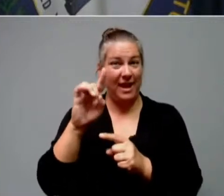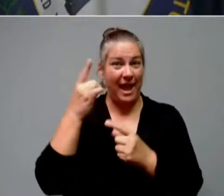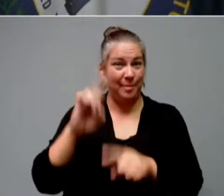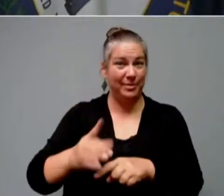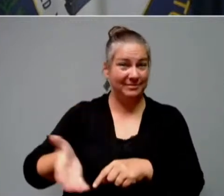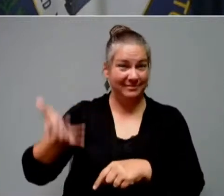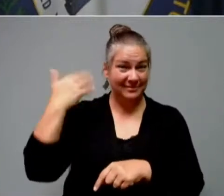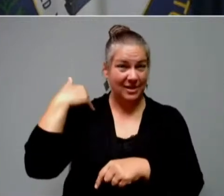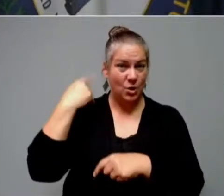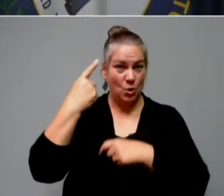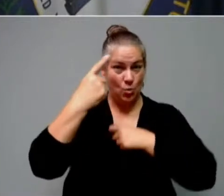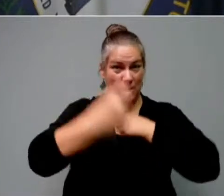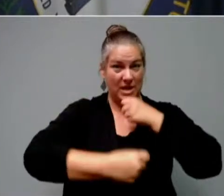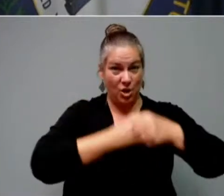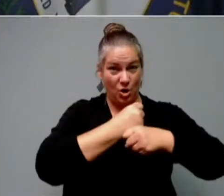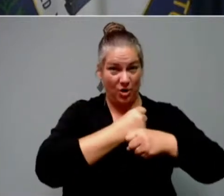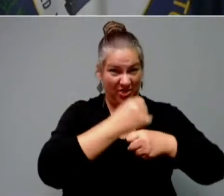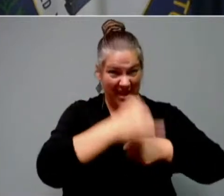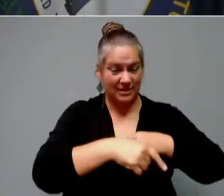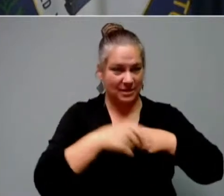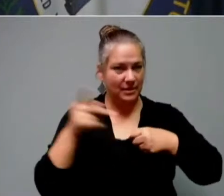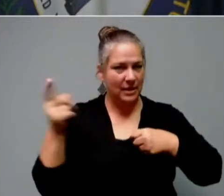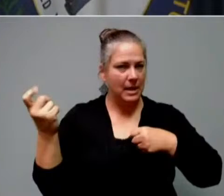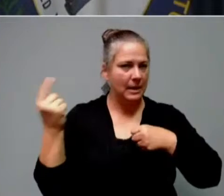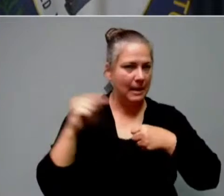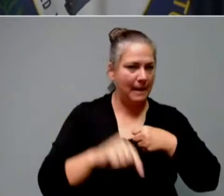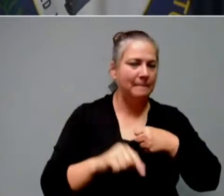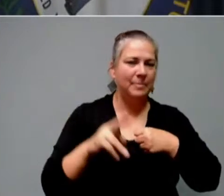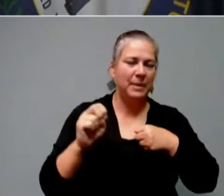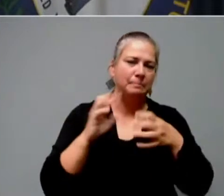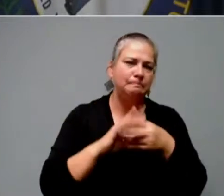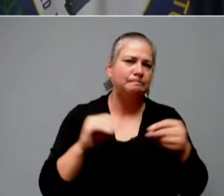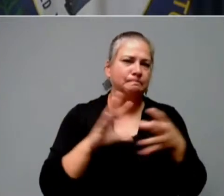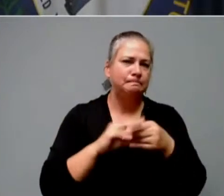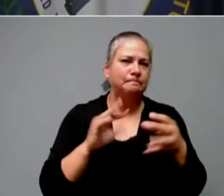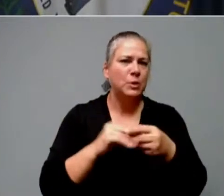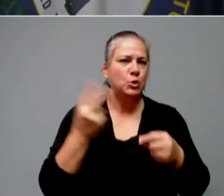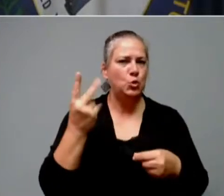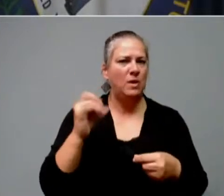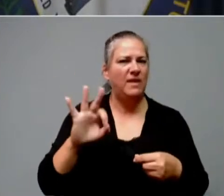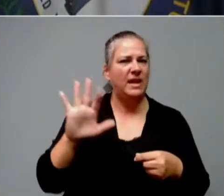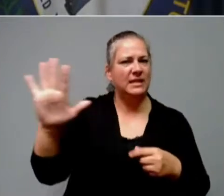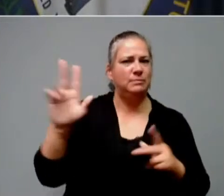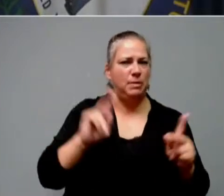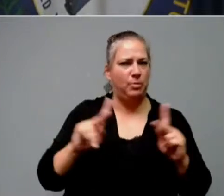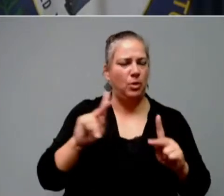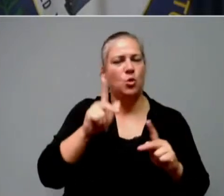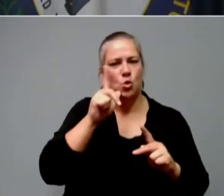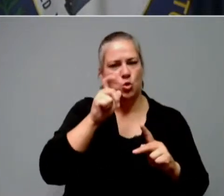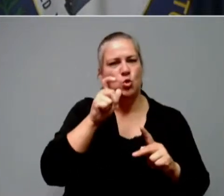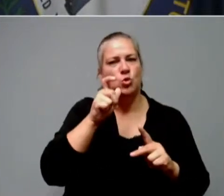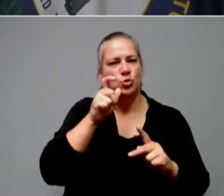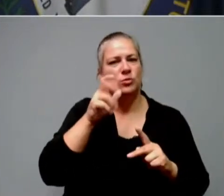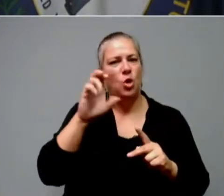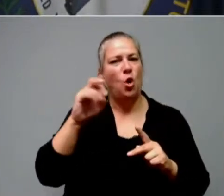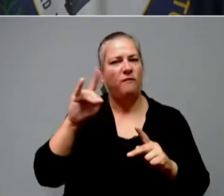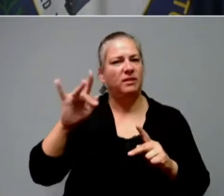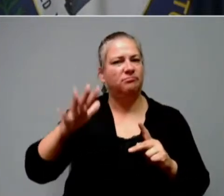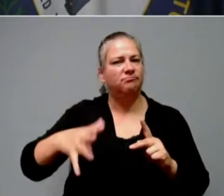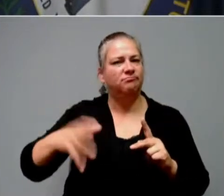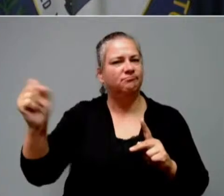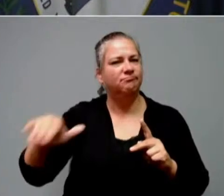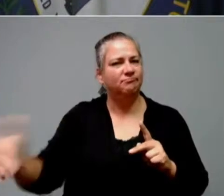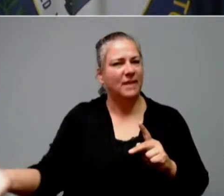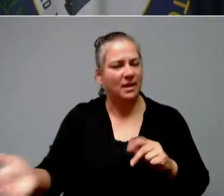two of his own who were taken by this deadly virus. Chief Rob Orkes, a beloved